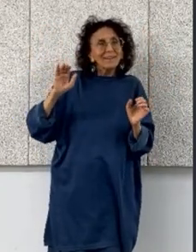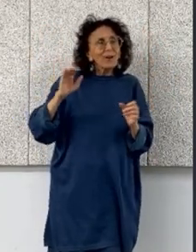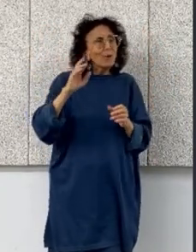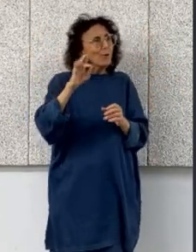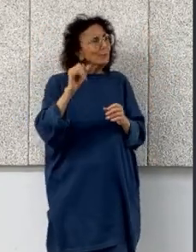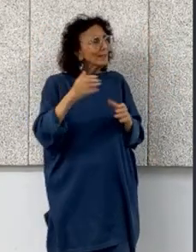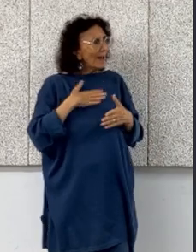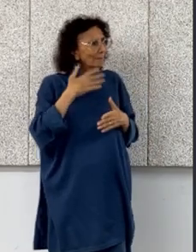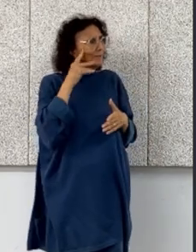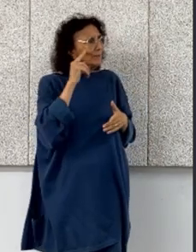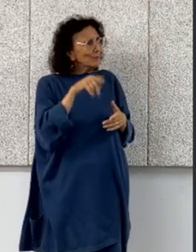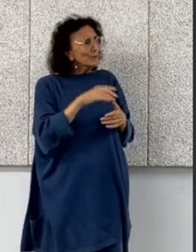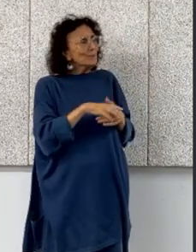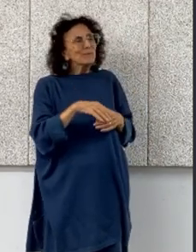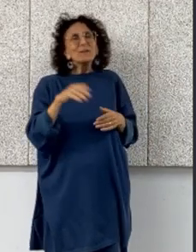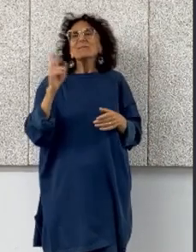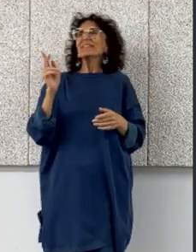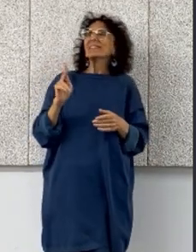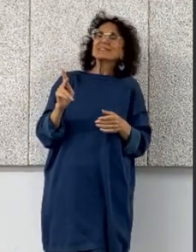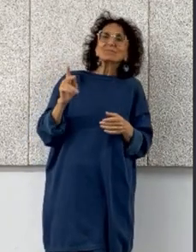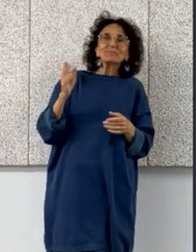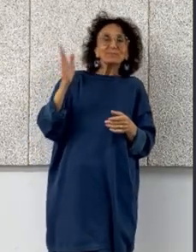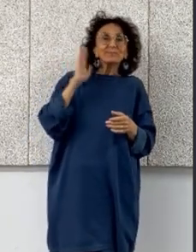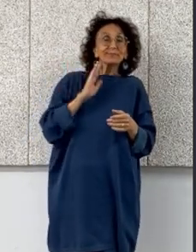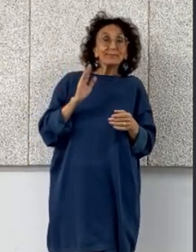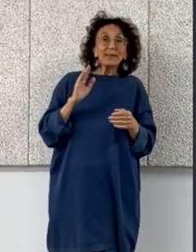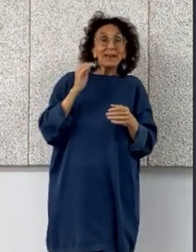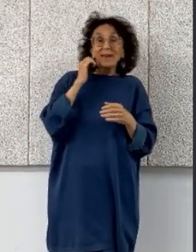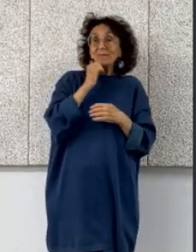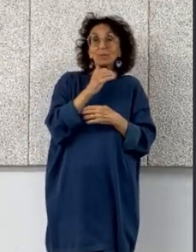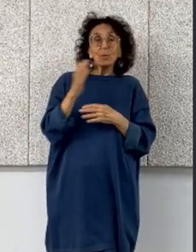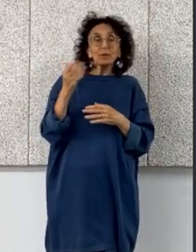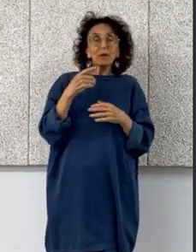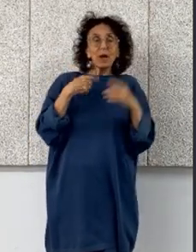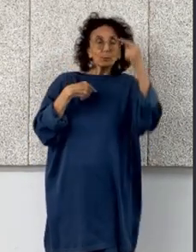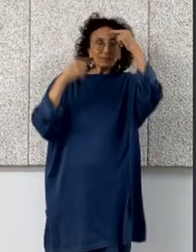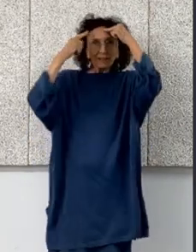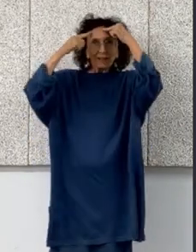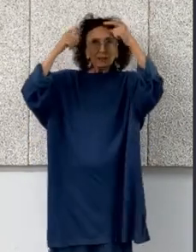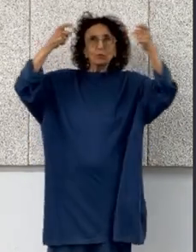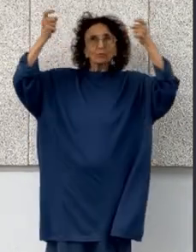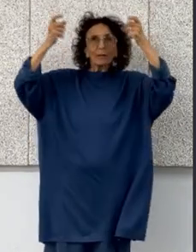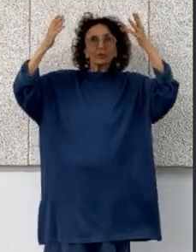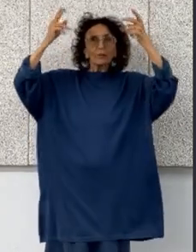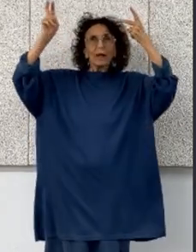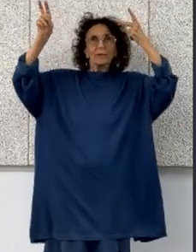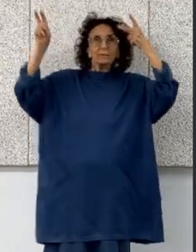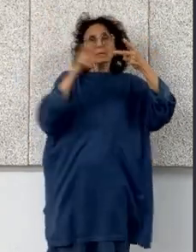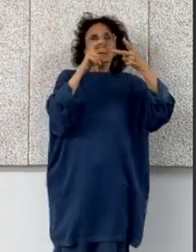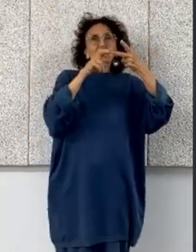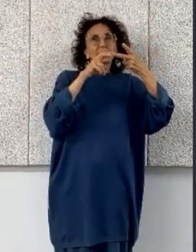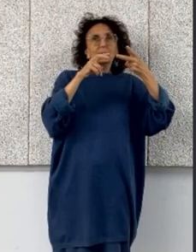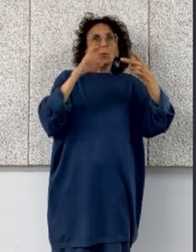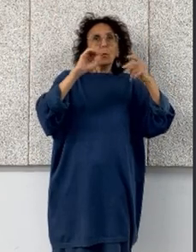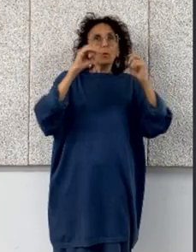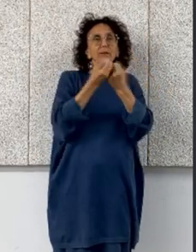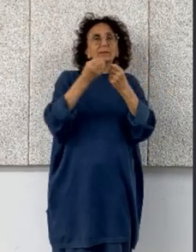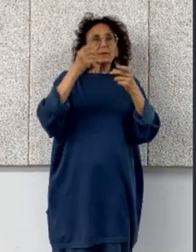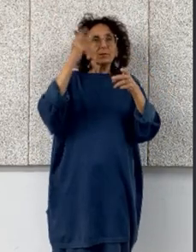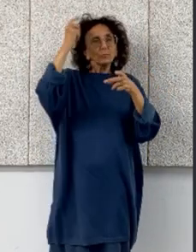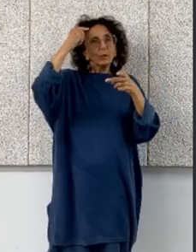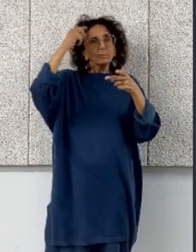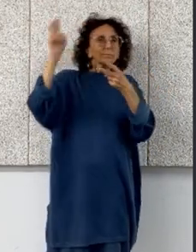sincere level, you know, I used to be able to start my day in my directing brain mm-hmm. and then I would go to my institutional brain. Yeah. And it's